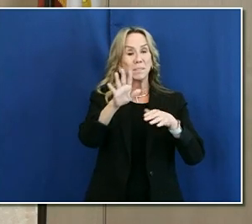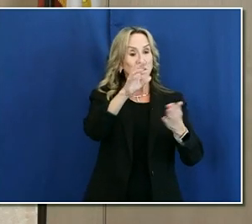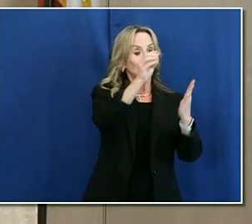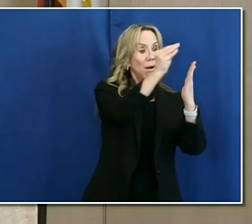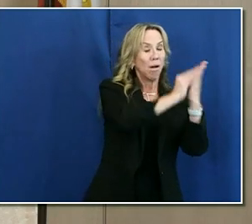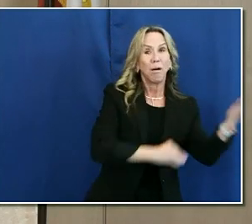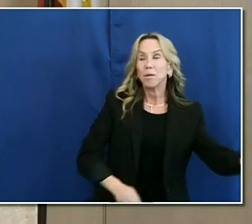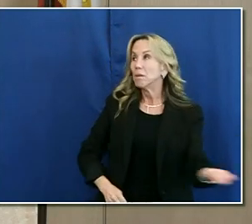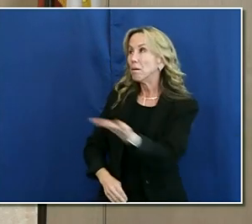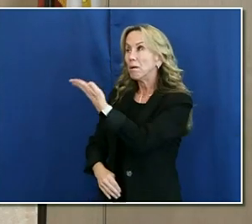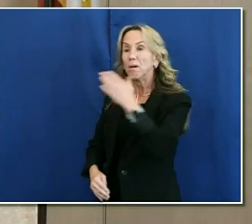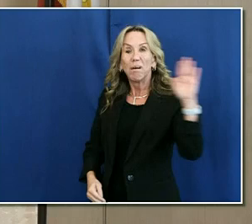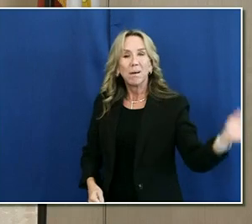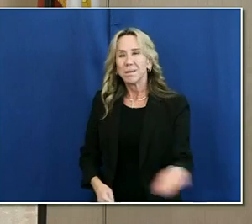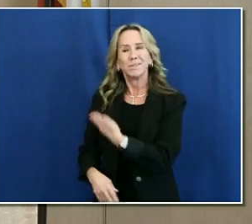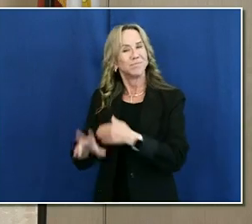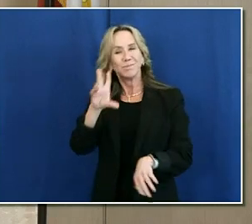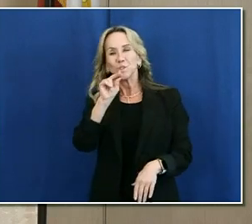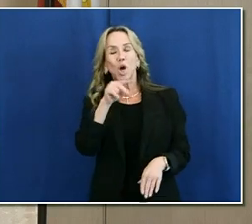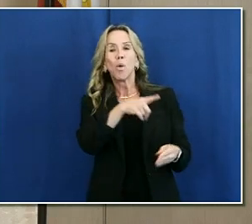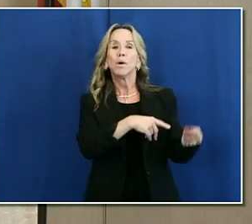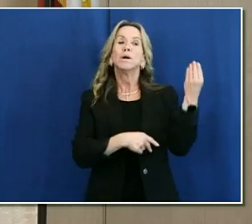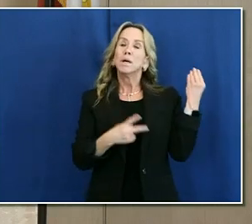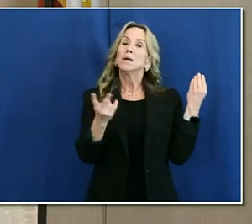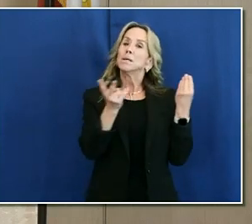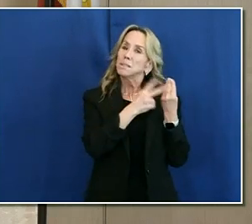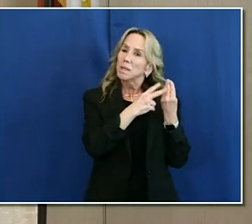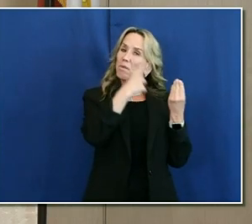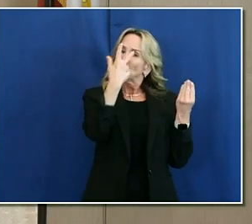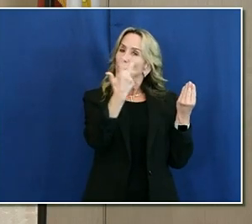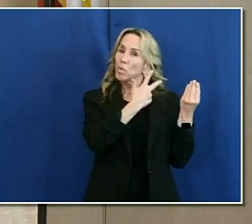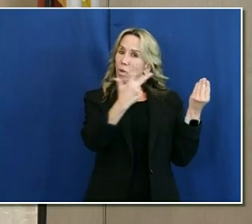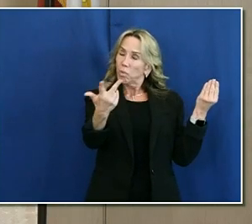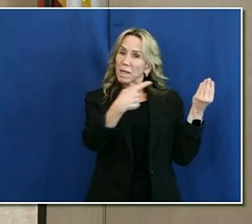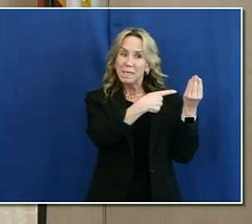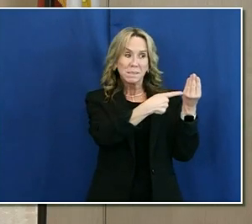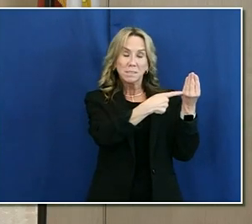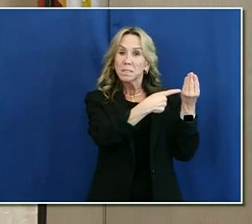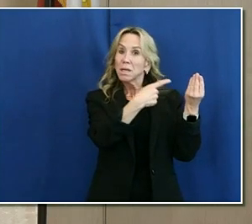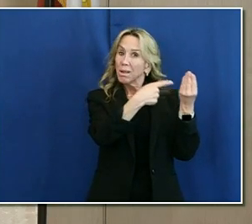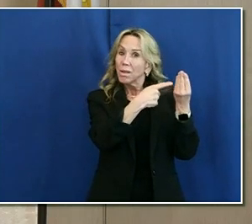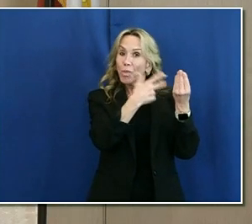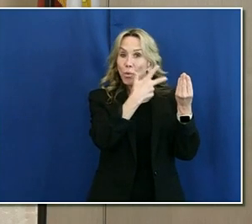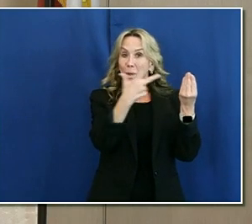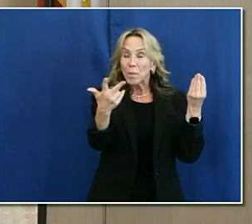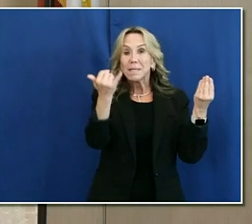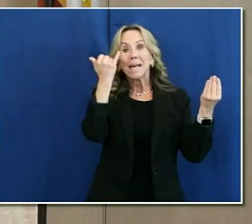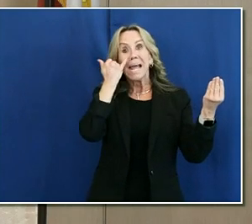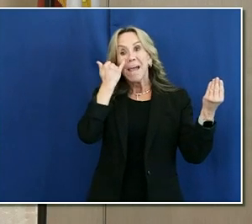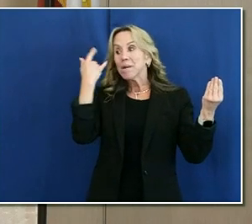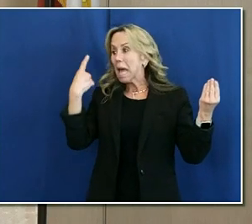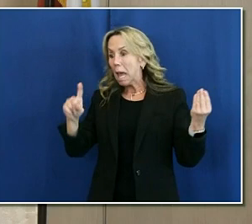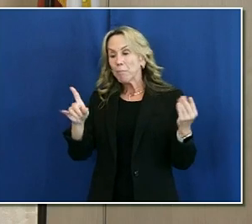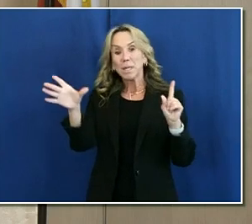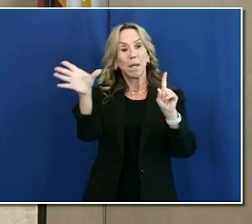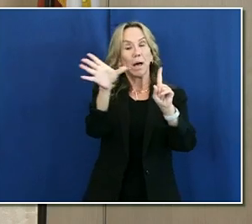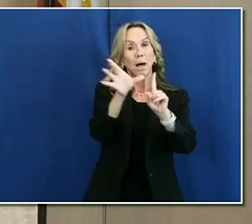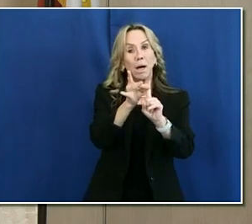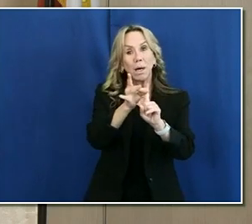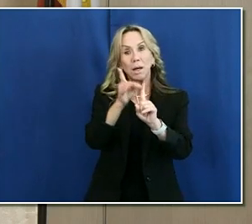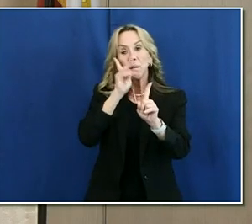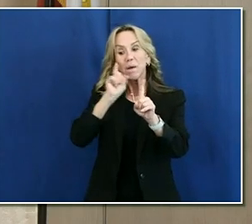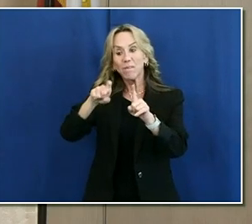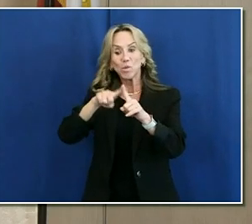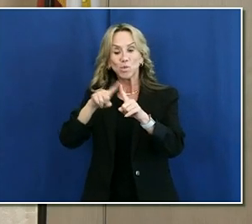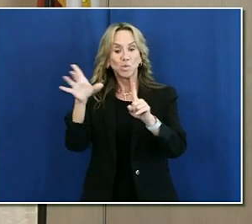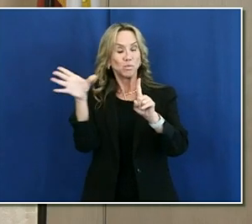us. We want them to keep it on hand for a period of 3 weeks. This information will help with our contact tracing efforts